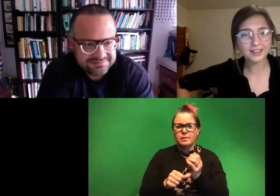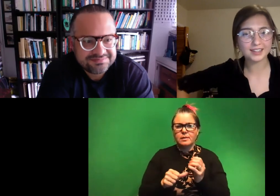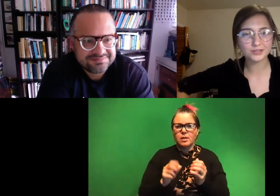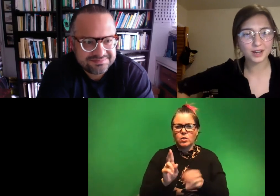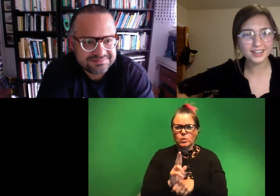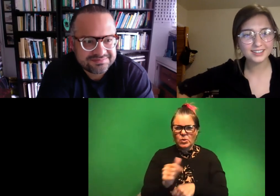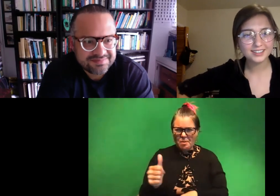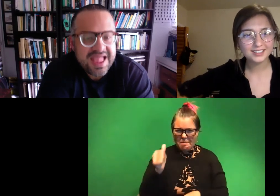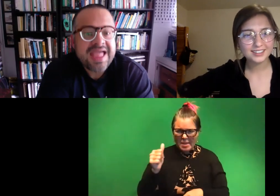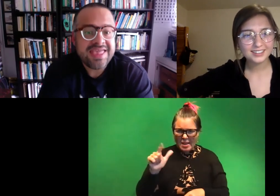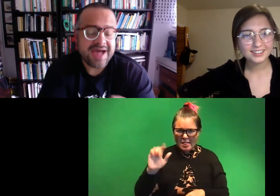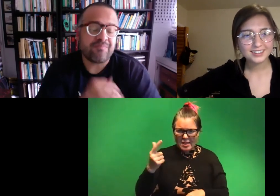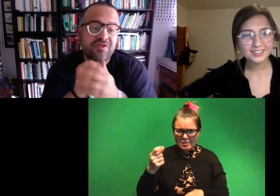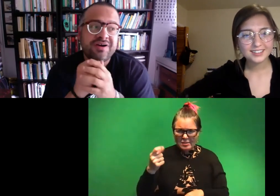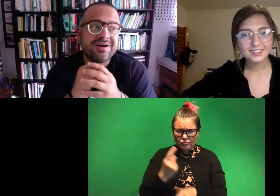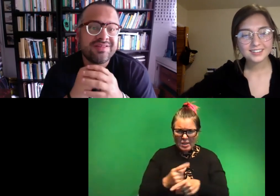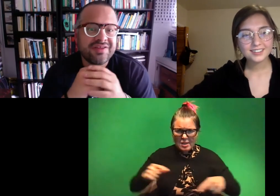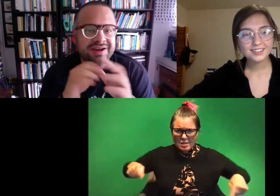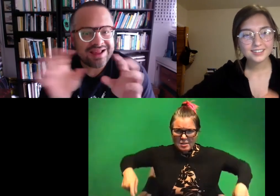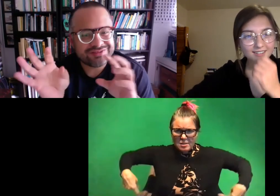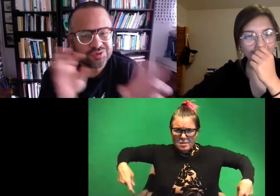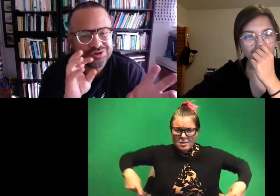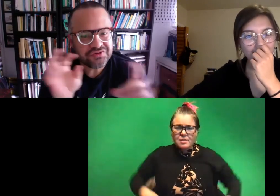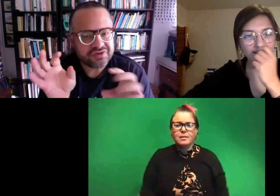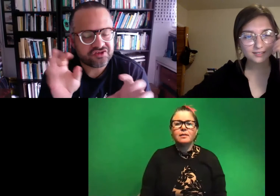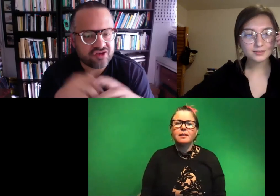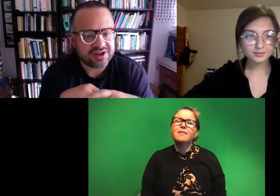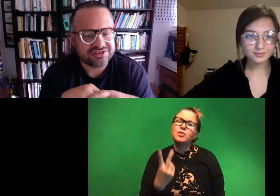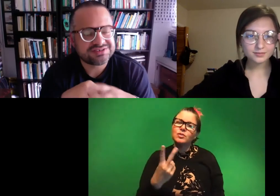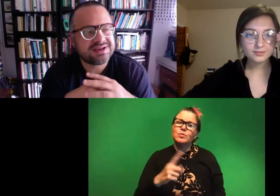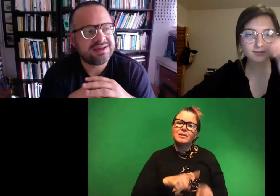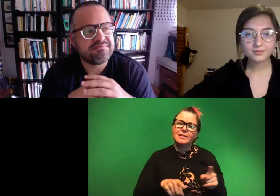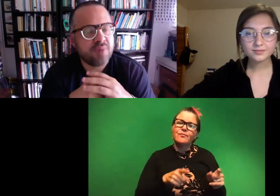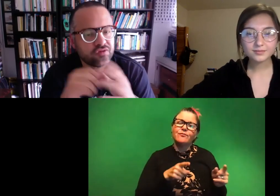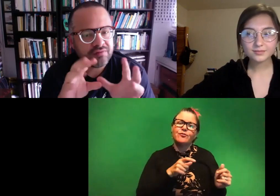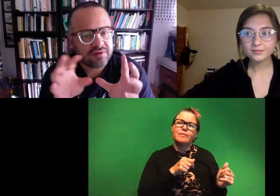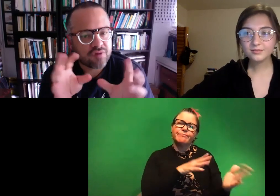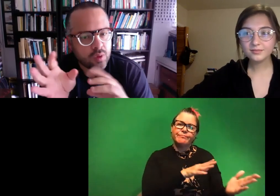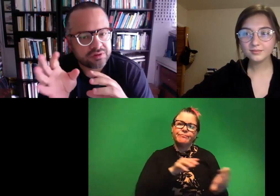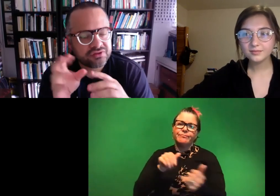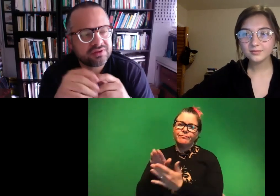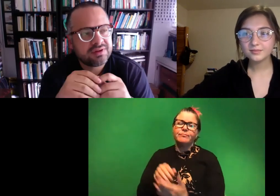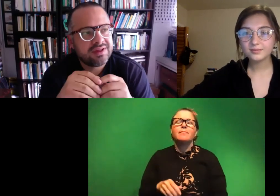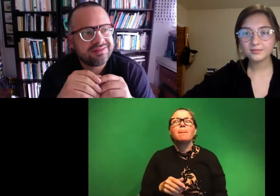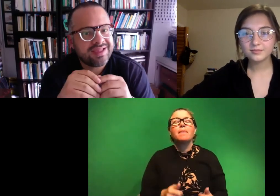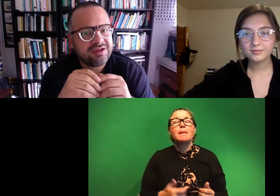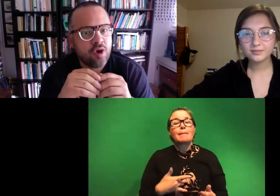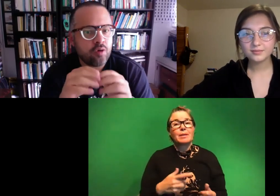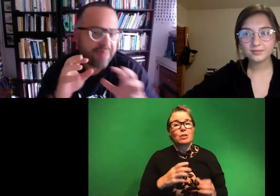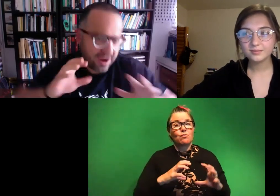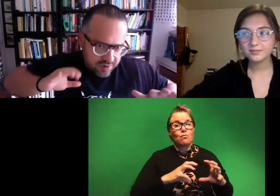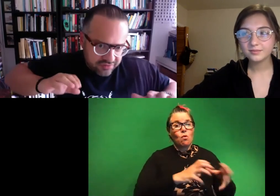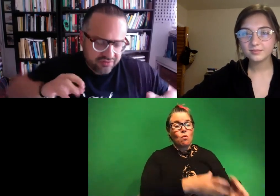their back legs, right? Yeah, there are like two different strategies, and most of the rollers, they